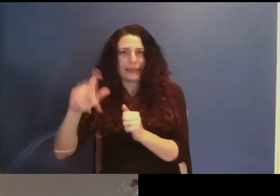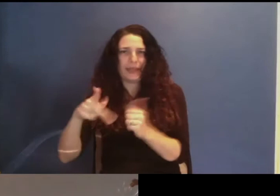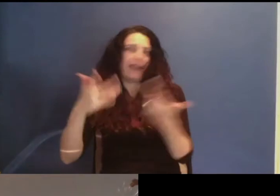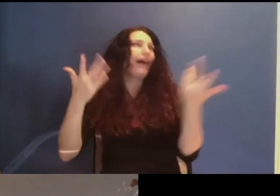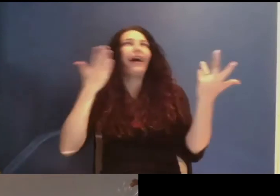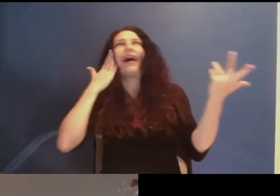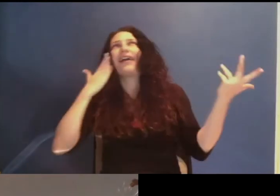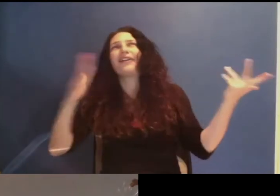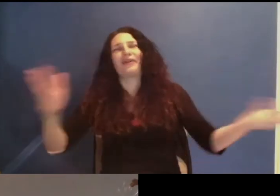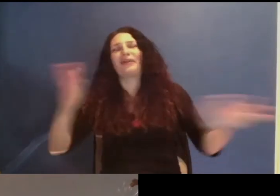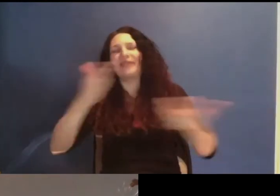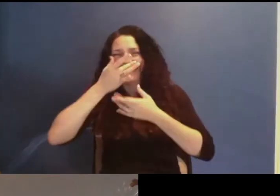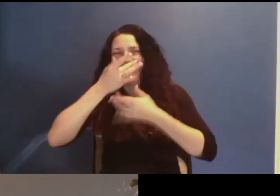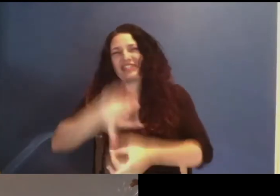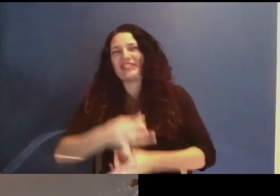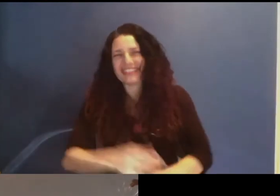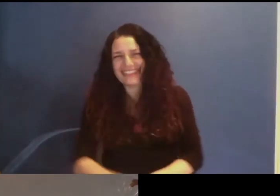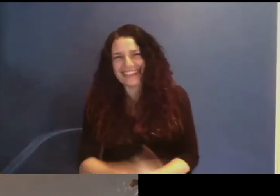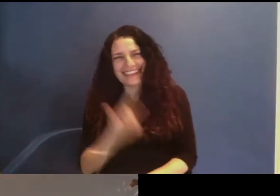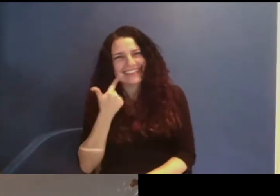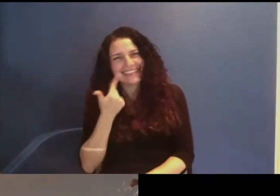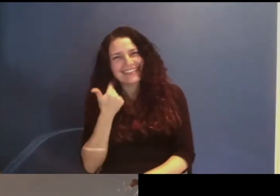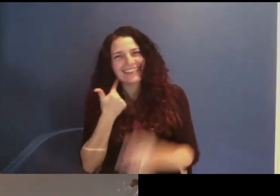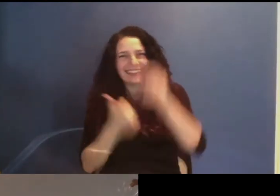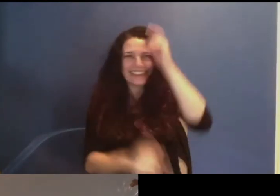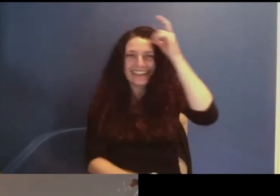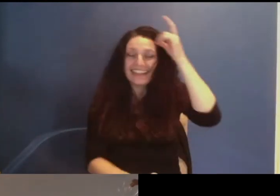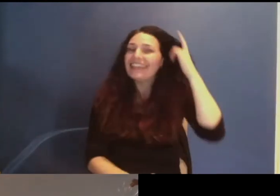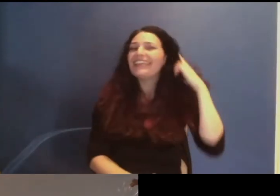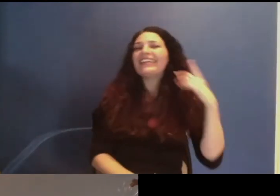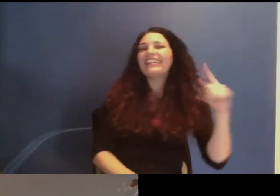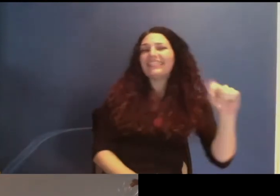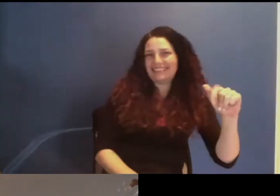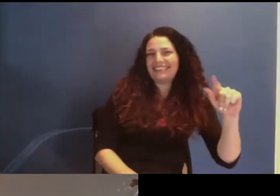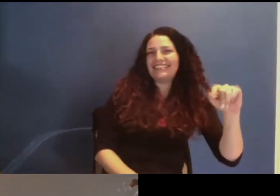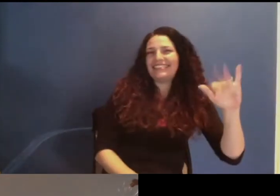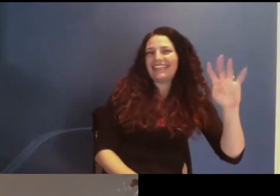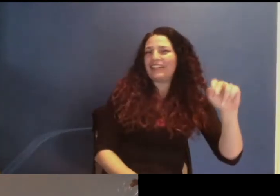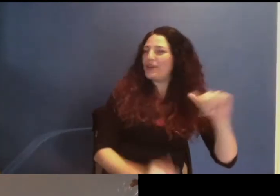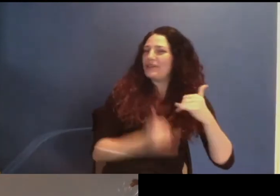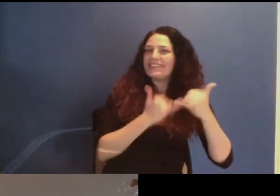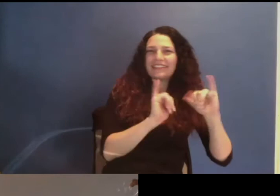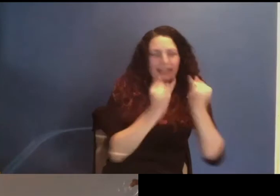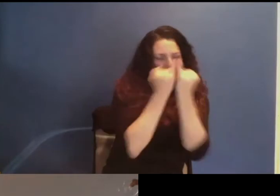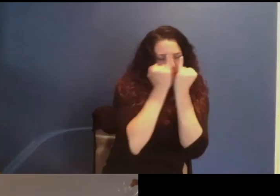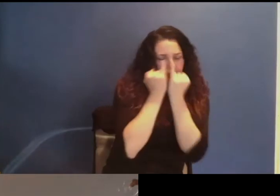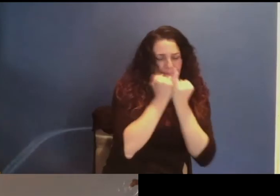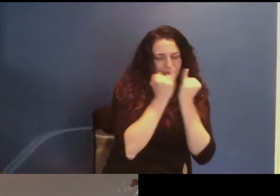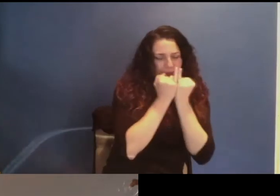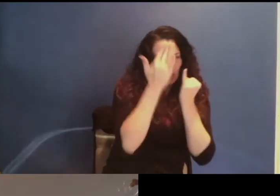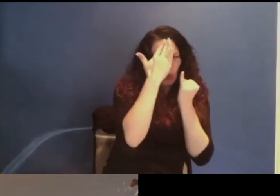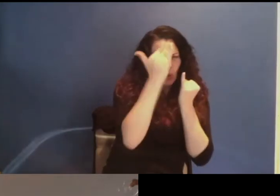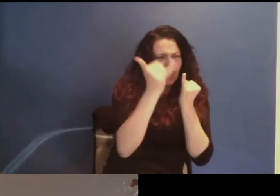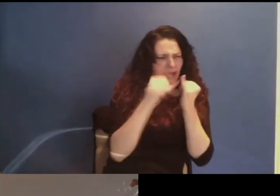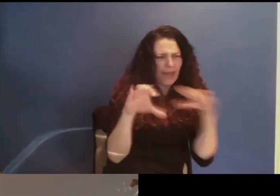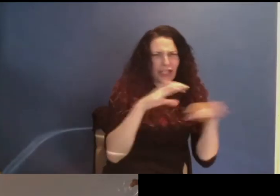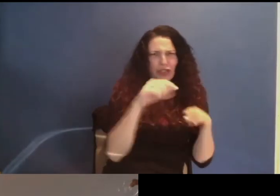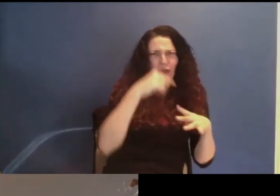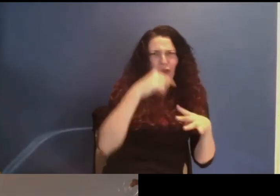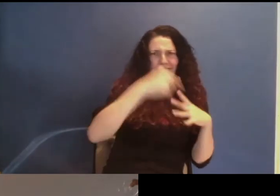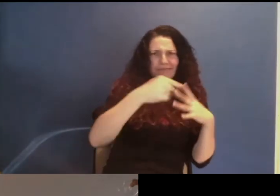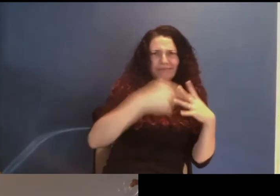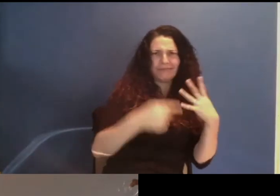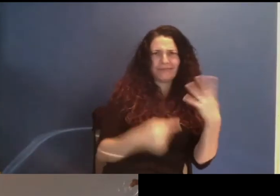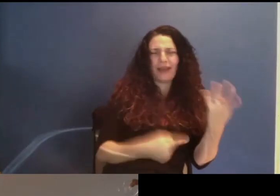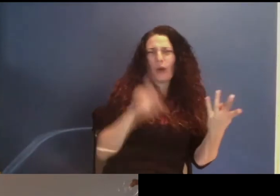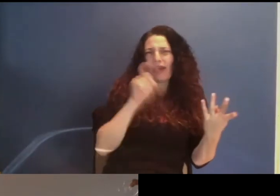that later. Right? No, because I have that internal conversation with myself too. And I'm like, well, why am I doing this? Why am I having the latest